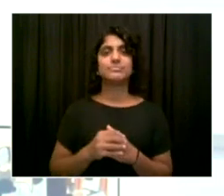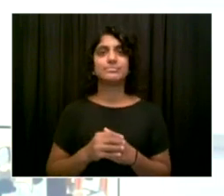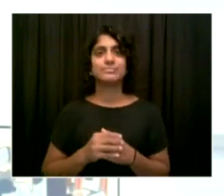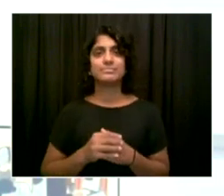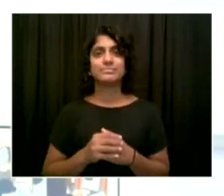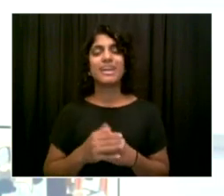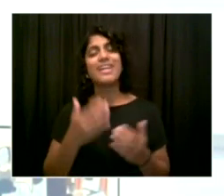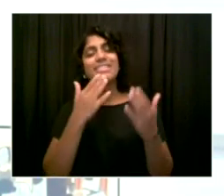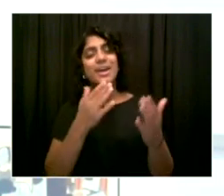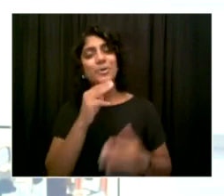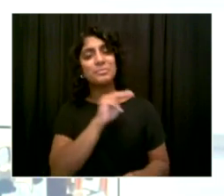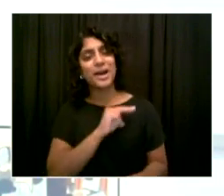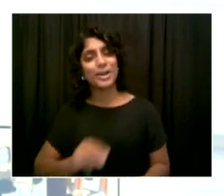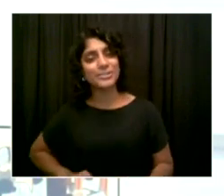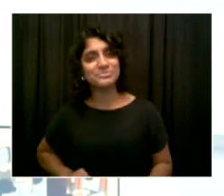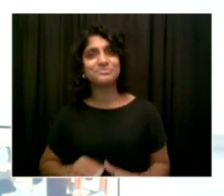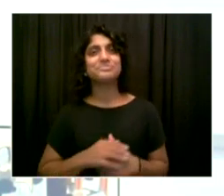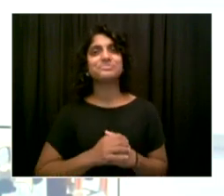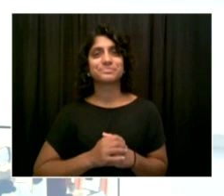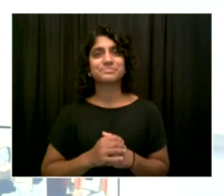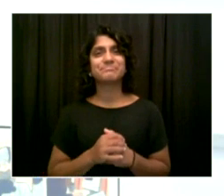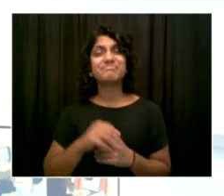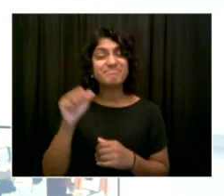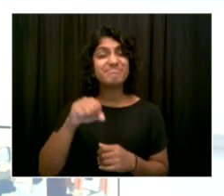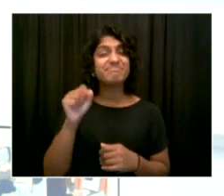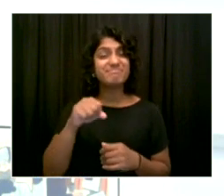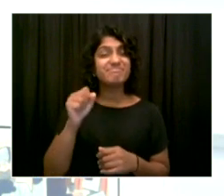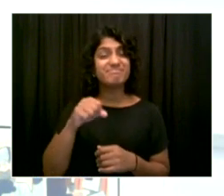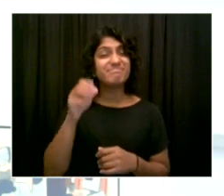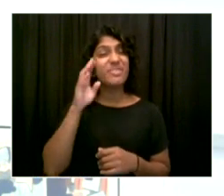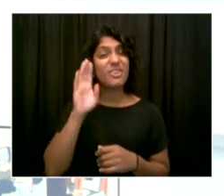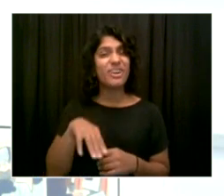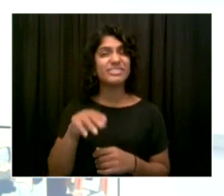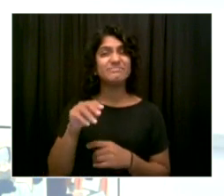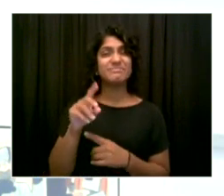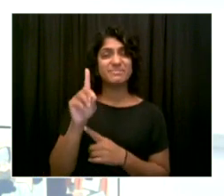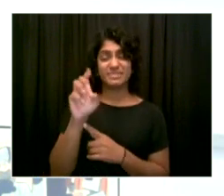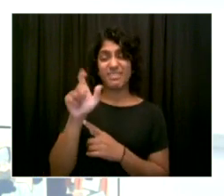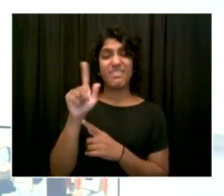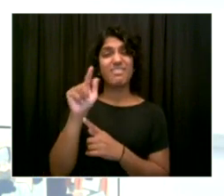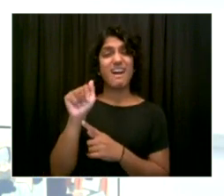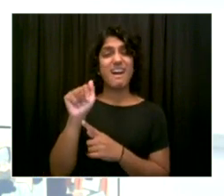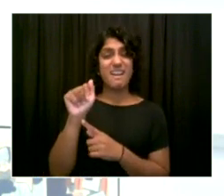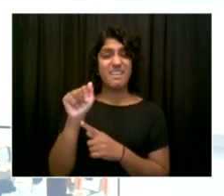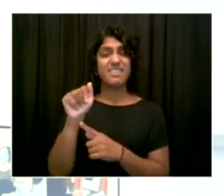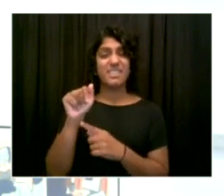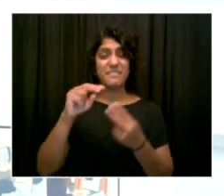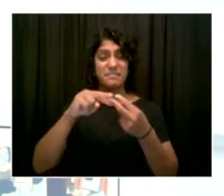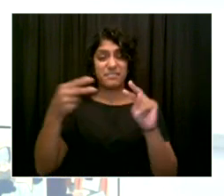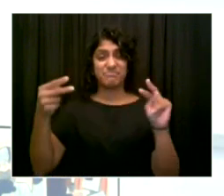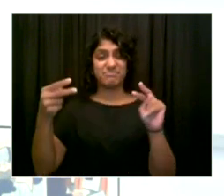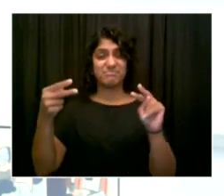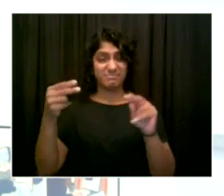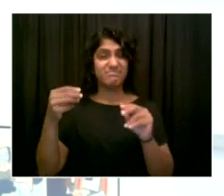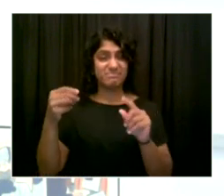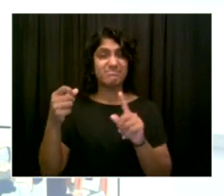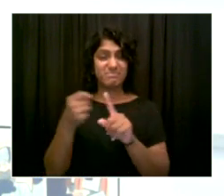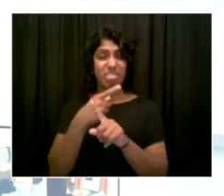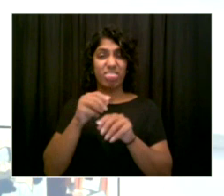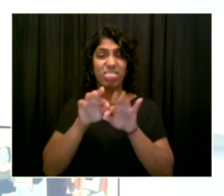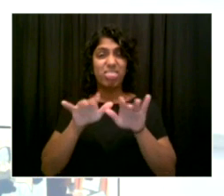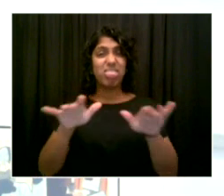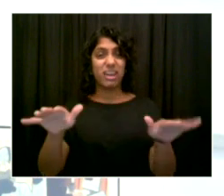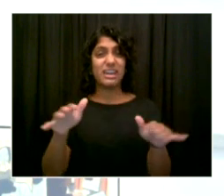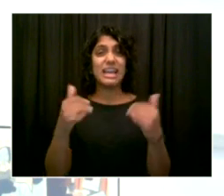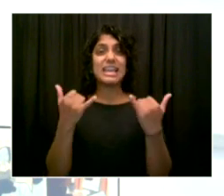variant means that it is perhaps the most dangerous time to be unvaccinated. And that's why we have ensured that